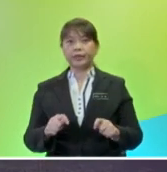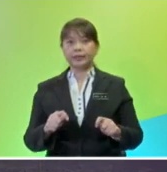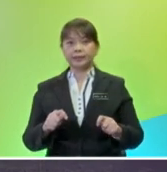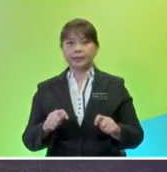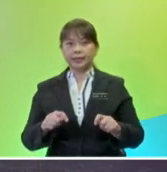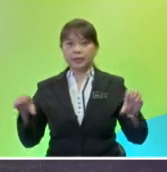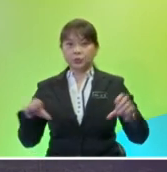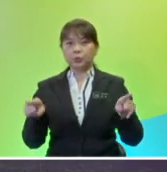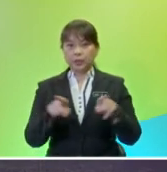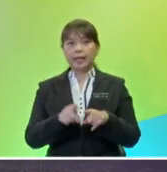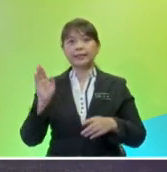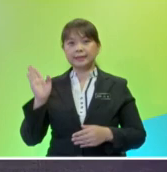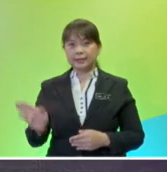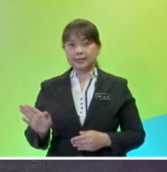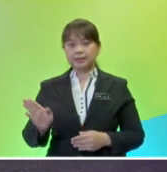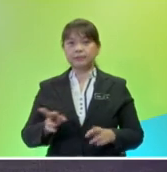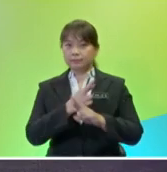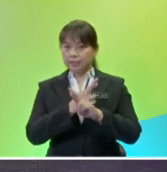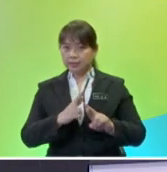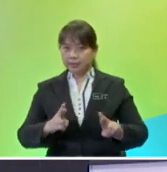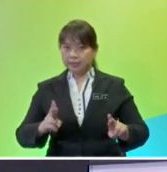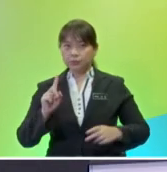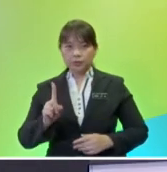Okay, Shafika, ready? Okay. Ready?